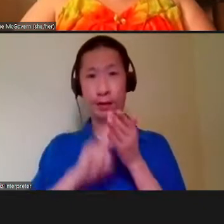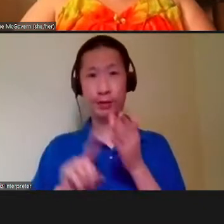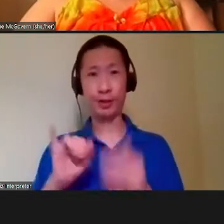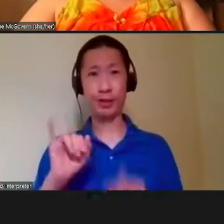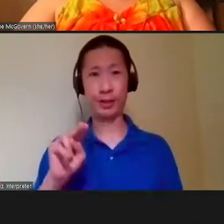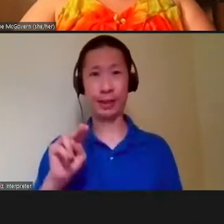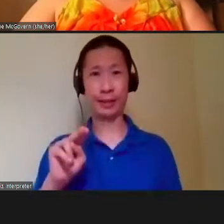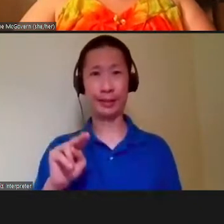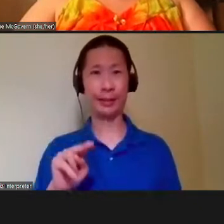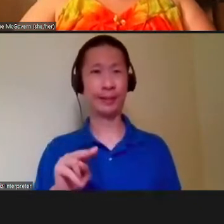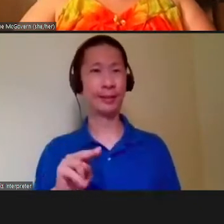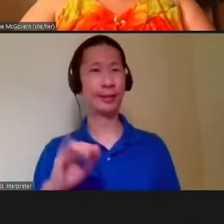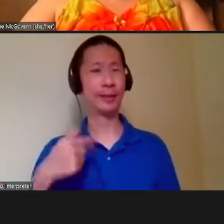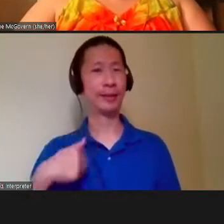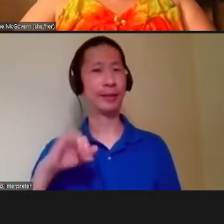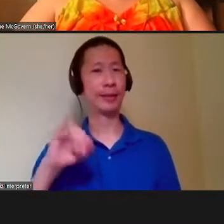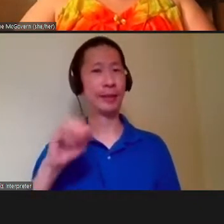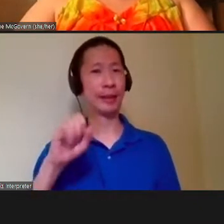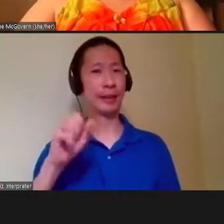Hello.